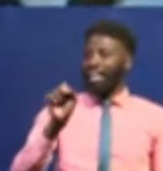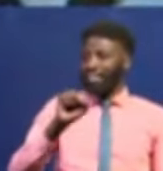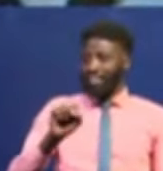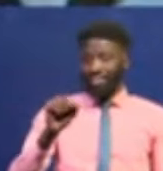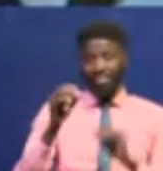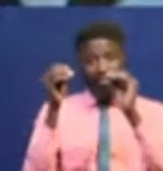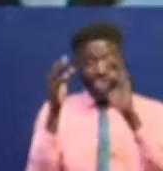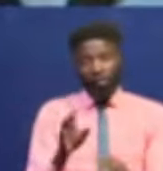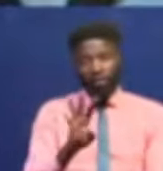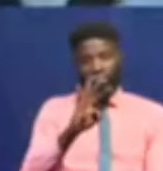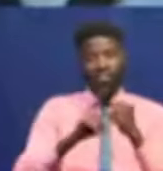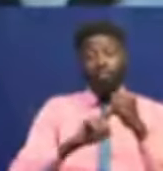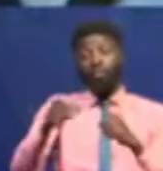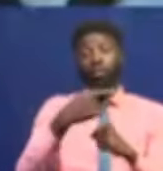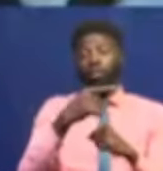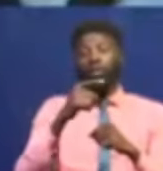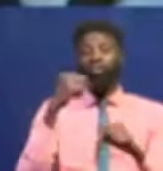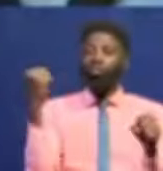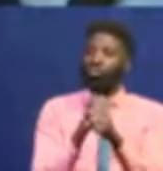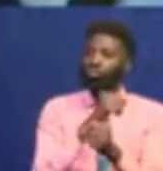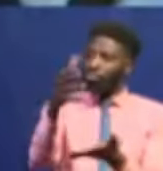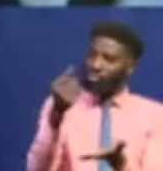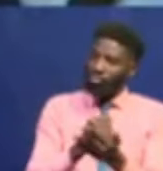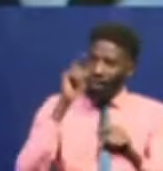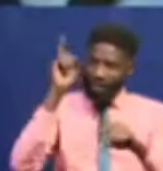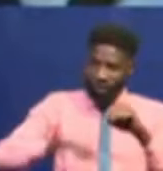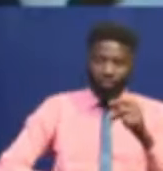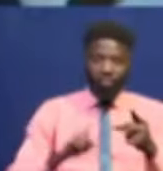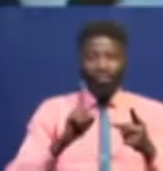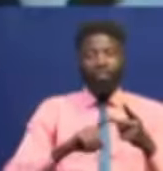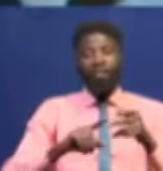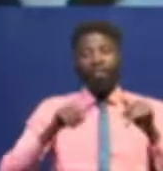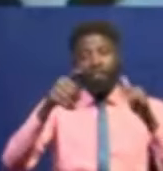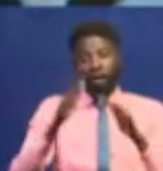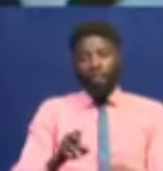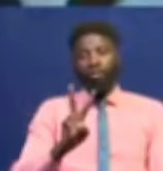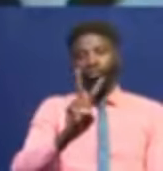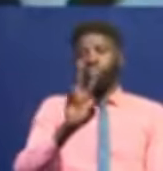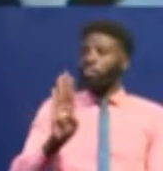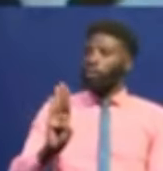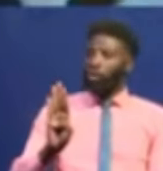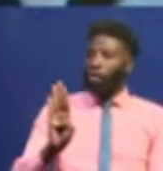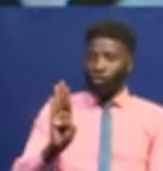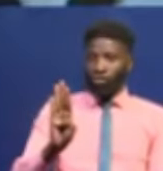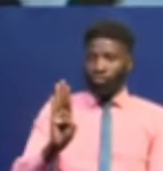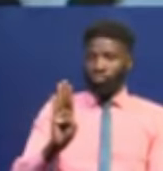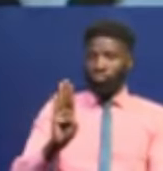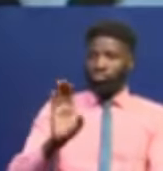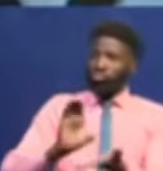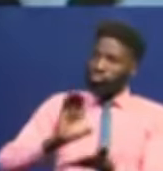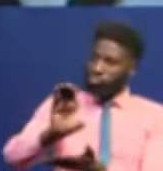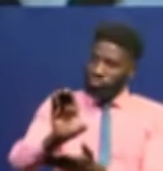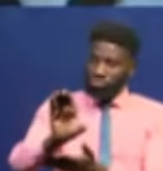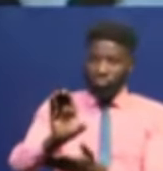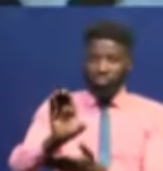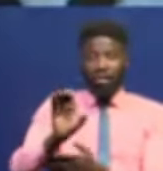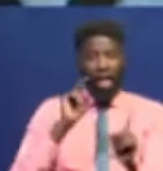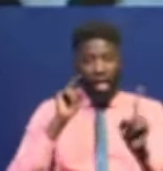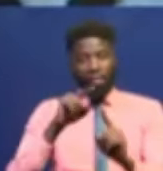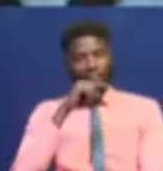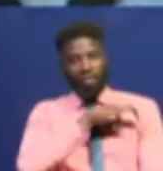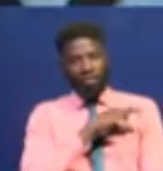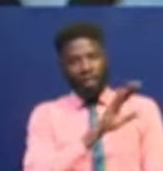46,000 of them. It means we cannot support our farmers with 2 billion shillings for us to make sure that farmers get a fair return of 50